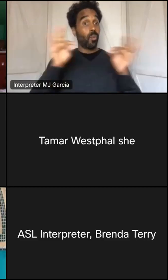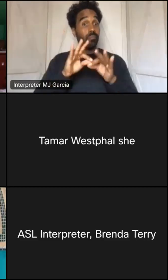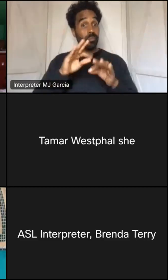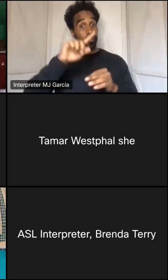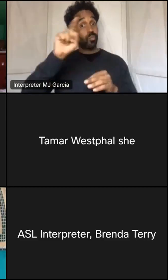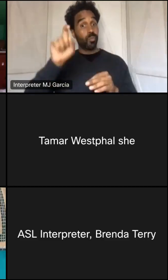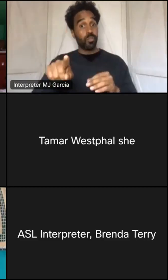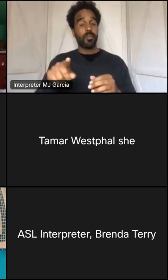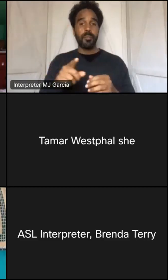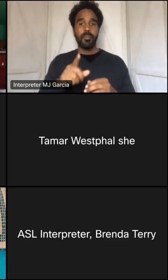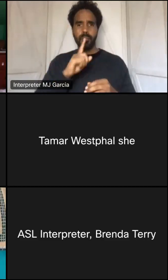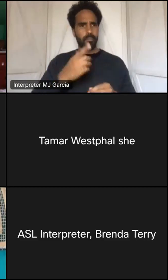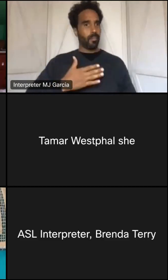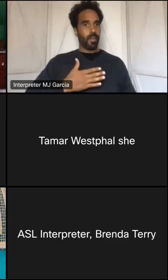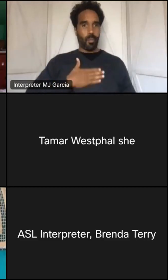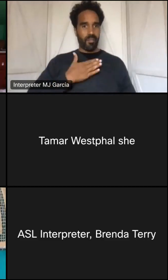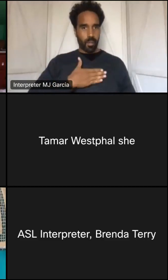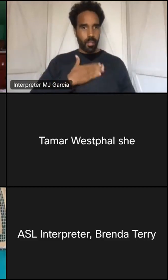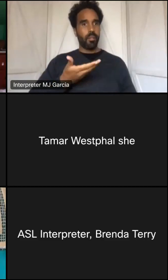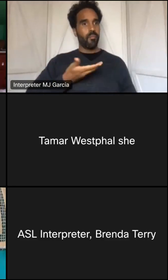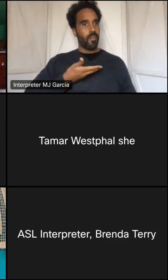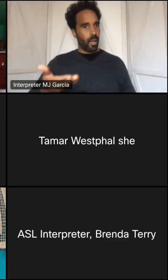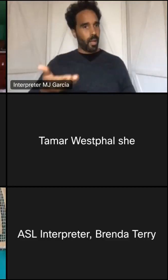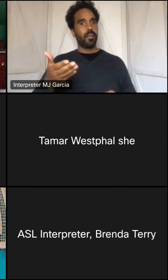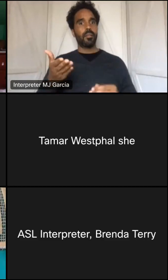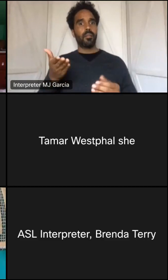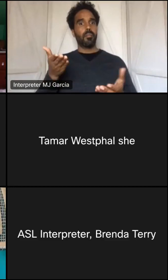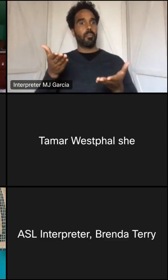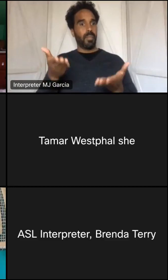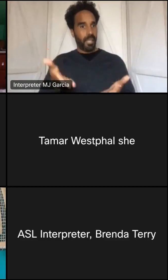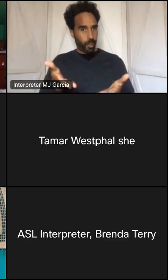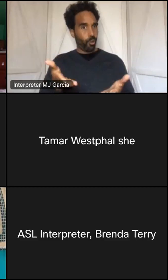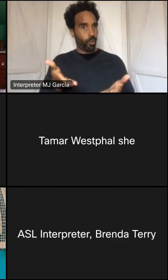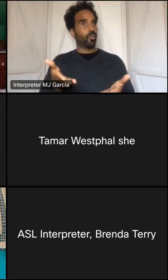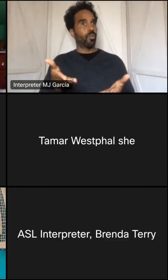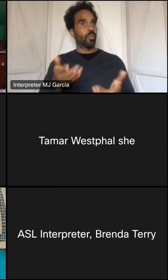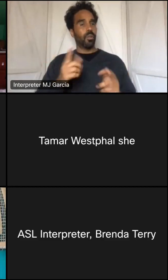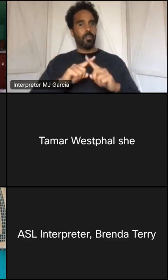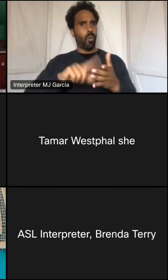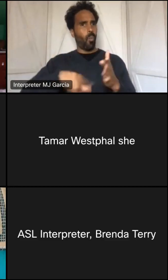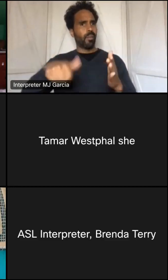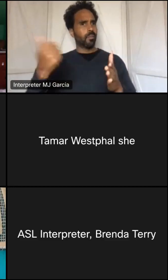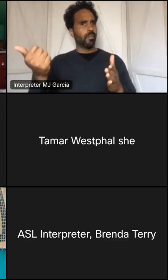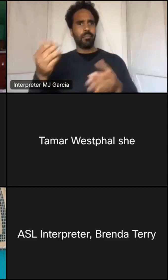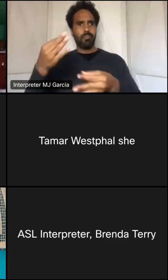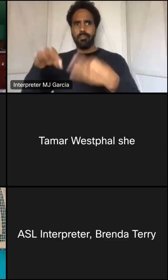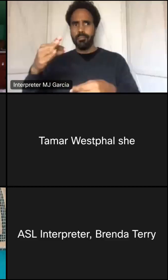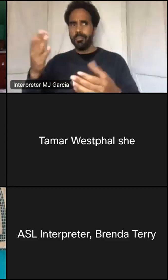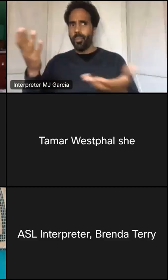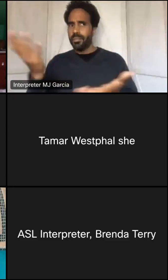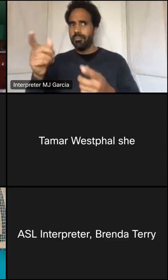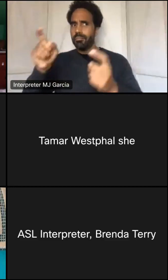Grateful to be present and grateful to be asked, but also what else? Like what will we give